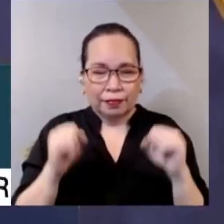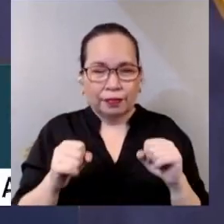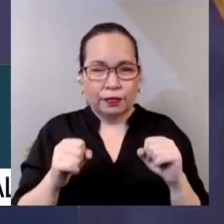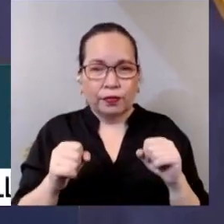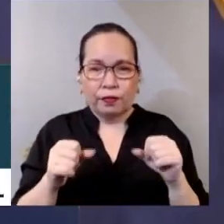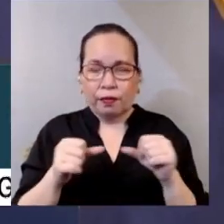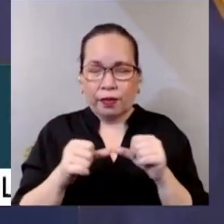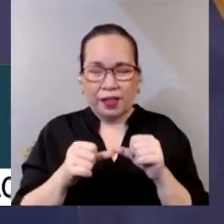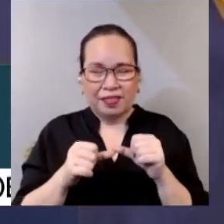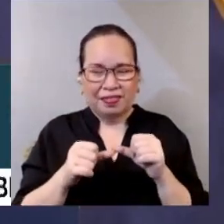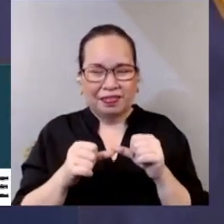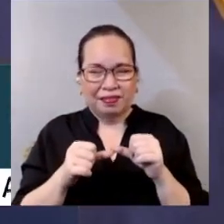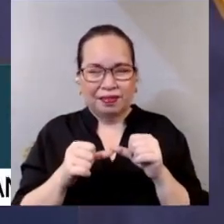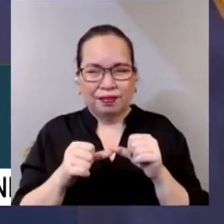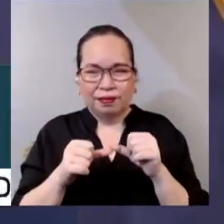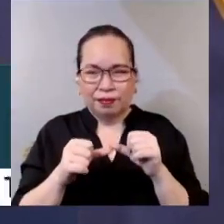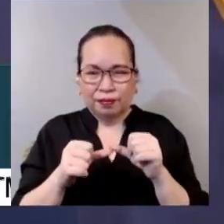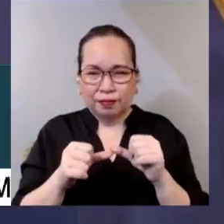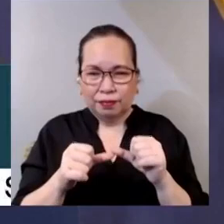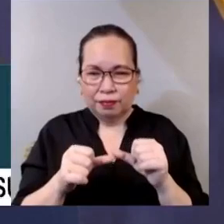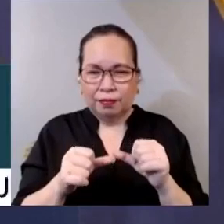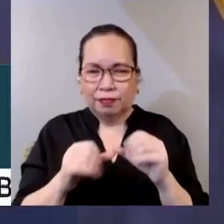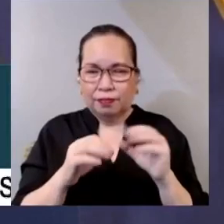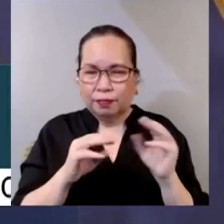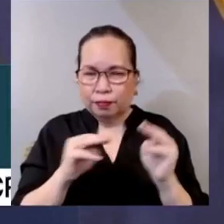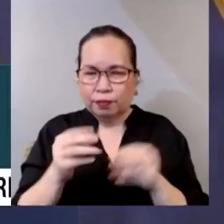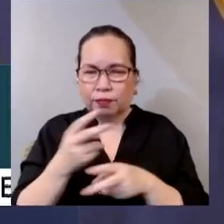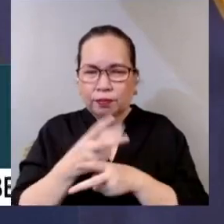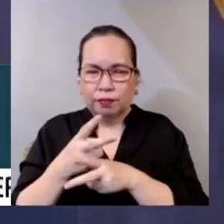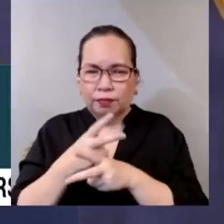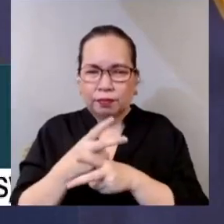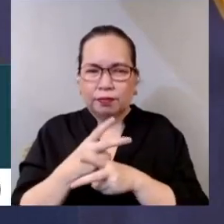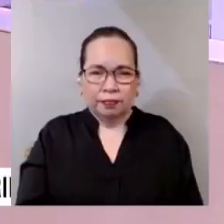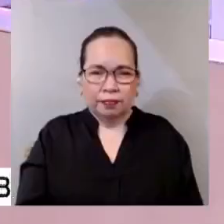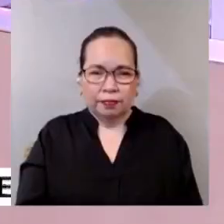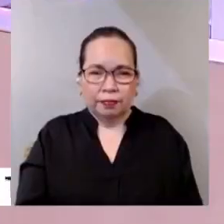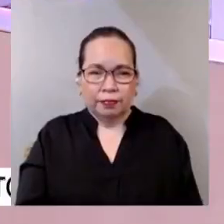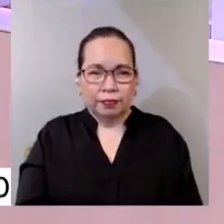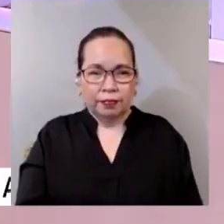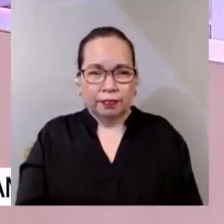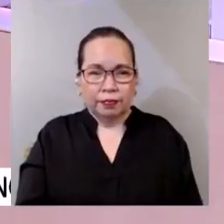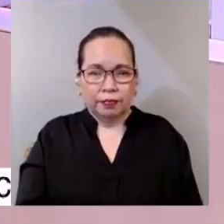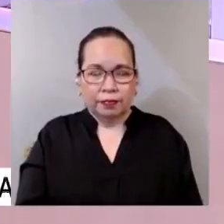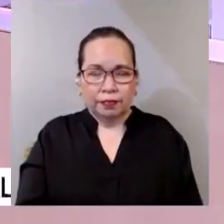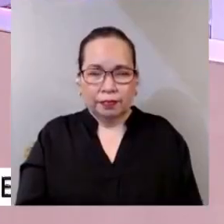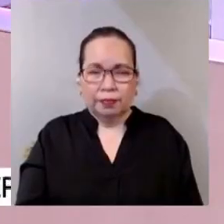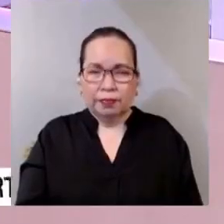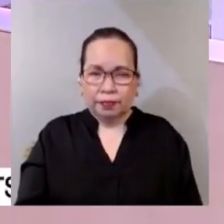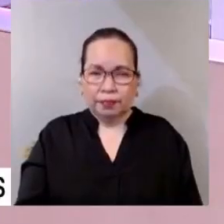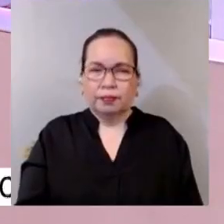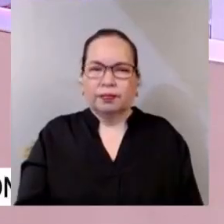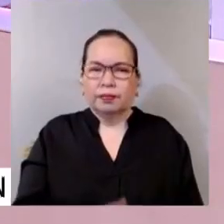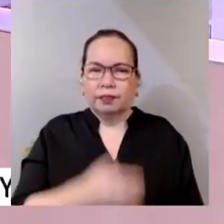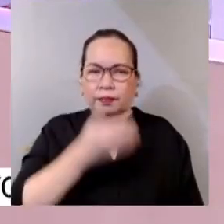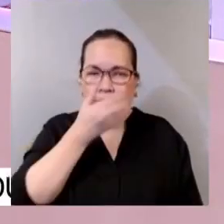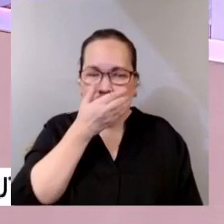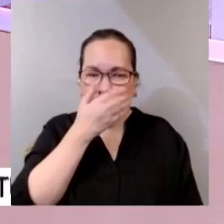again, that we will restore price stability. Morocco plans to spend at least